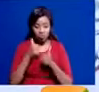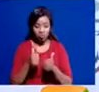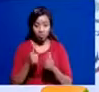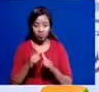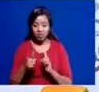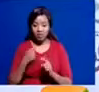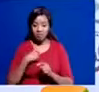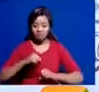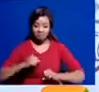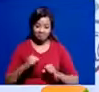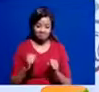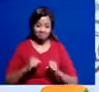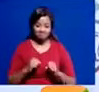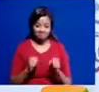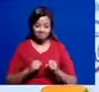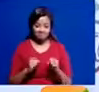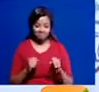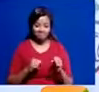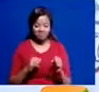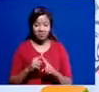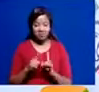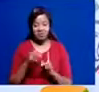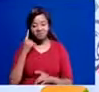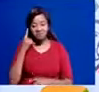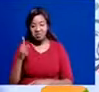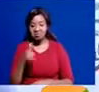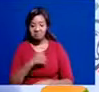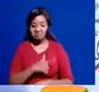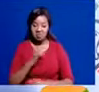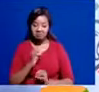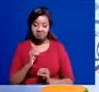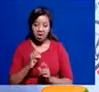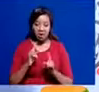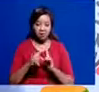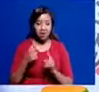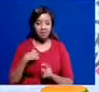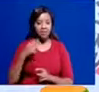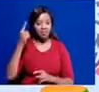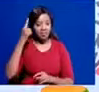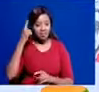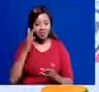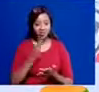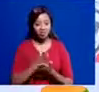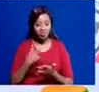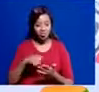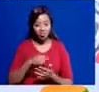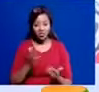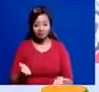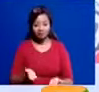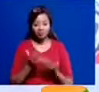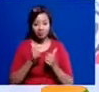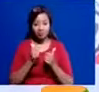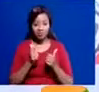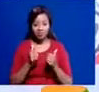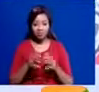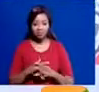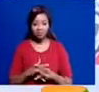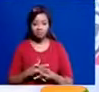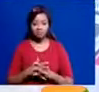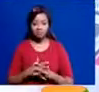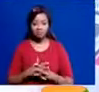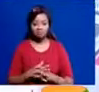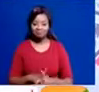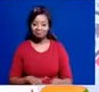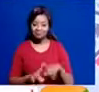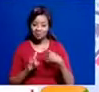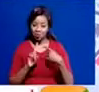for him personally, incredibly unlucky. But I thought overall we were well below our level, you know. One, I would